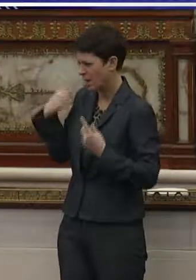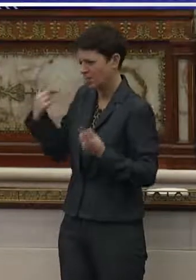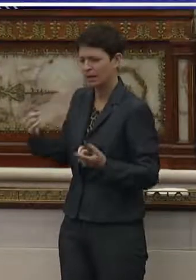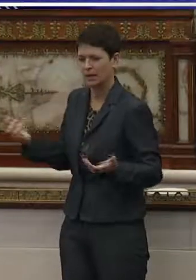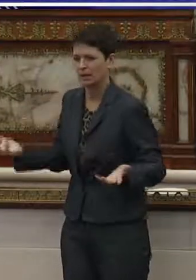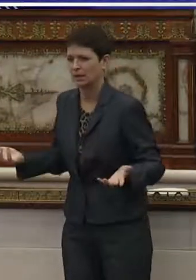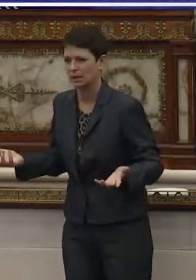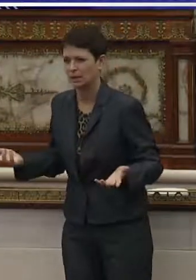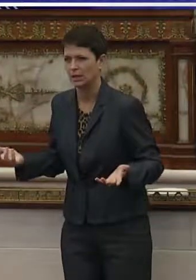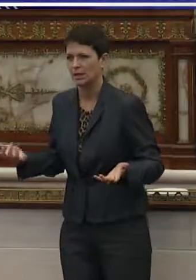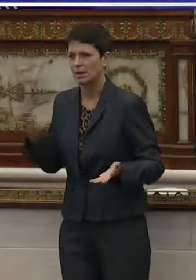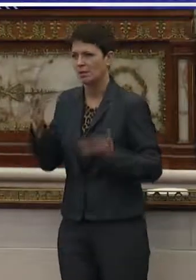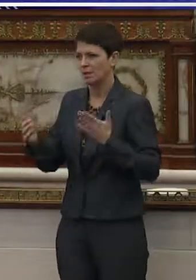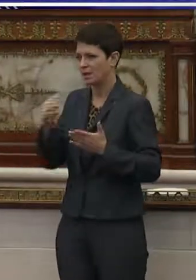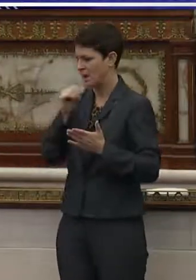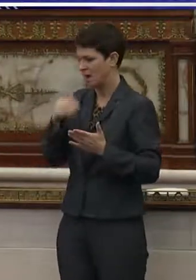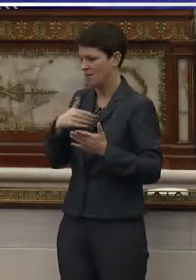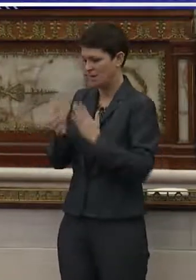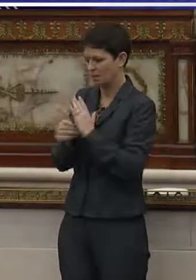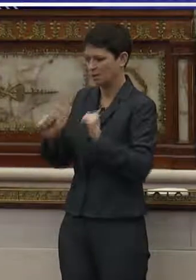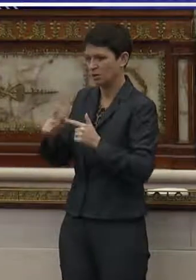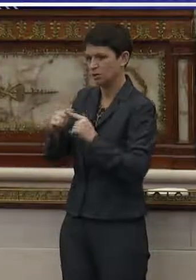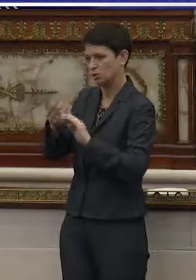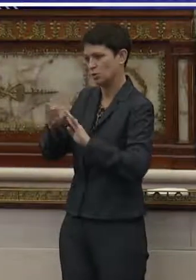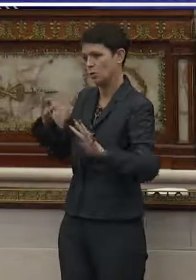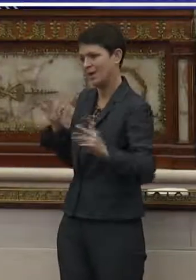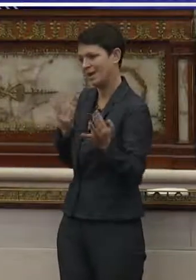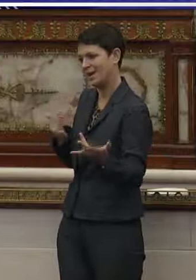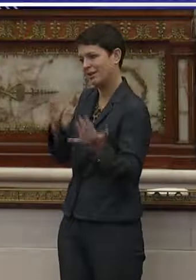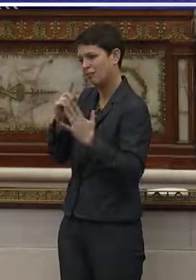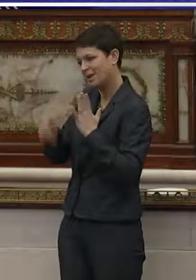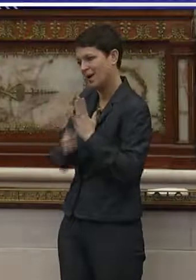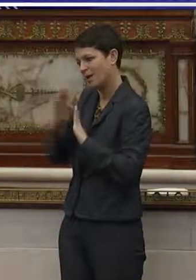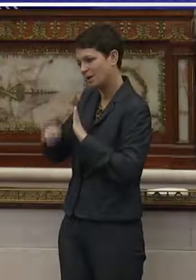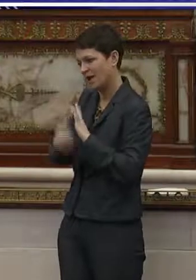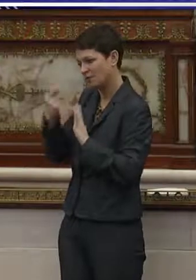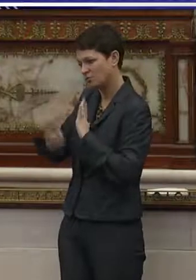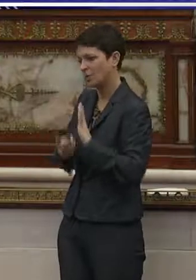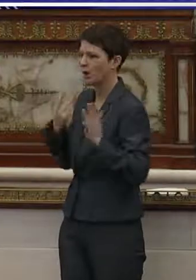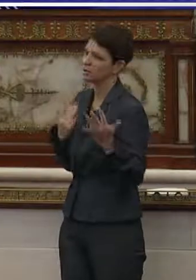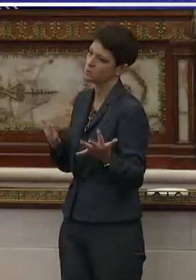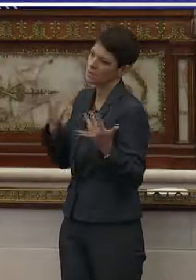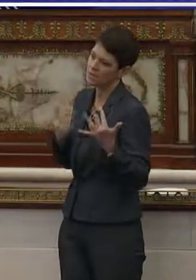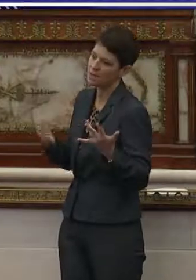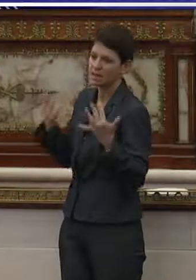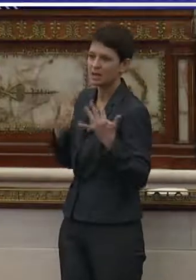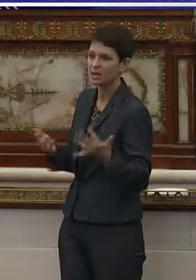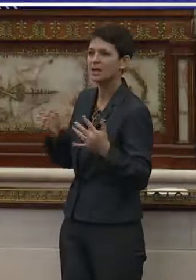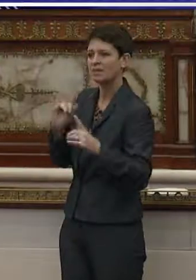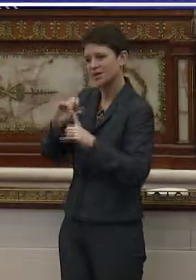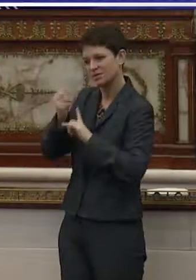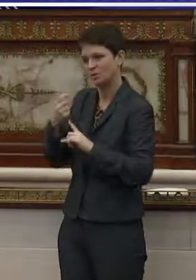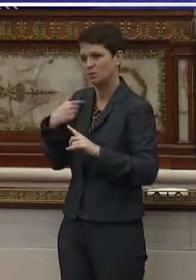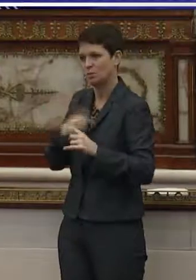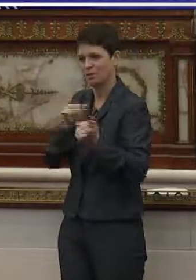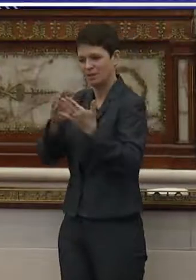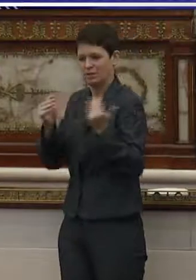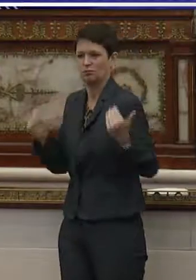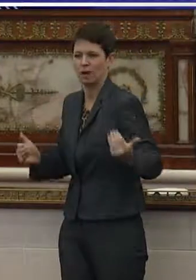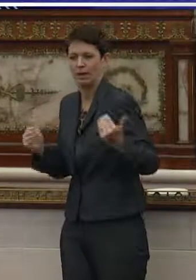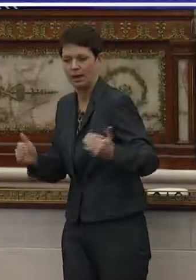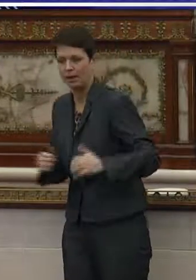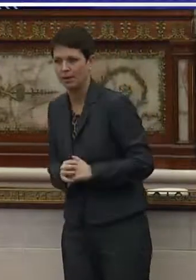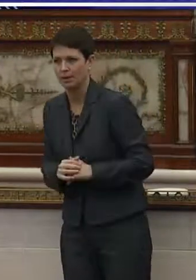and might not have the ability to wait in line for an hour and a half or 2 hours, which is the conditions that we're in right now.